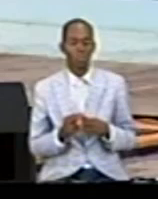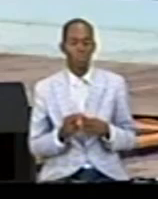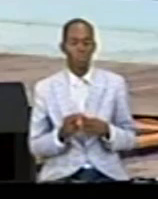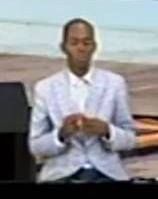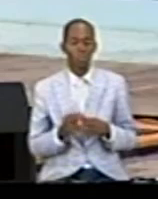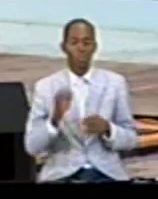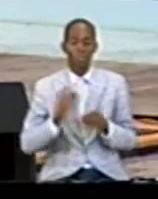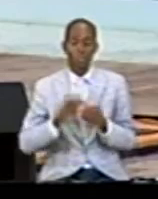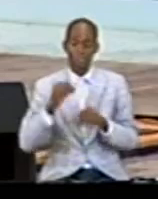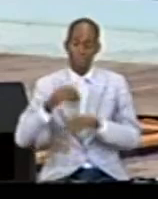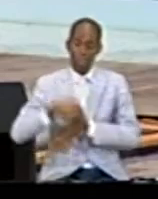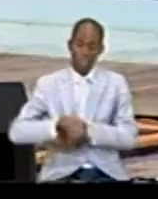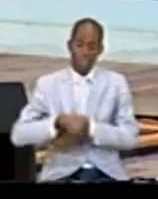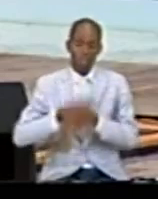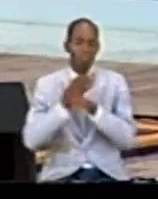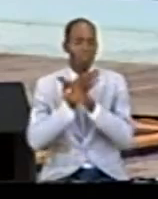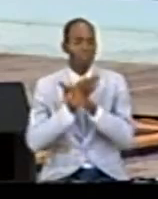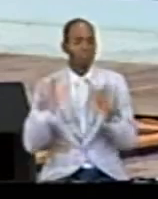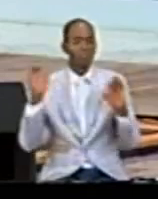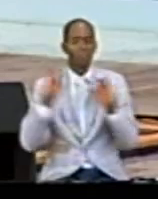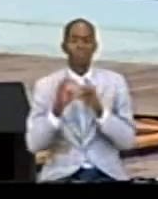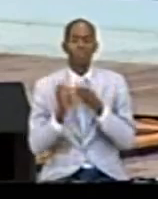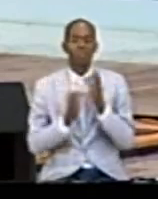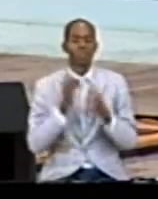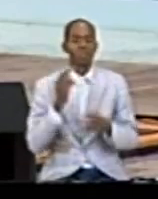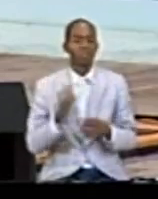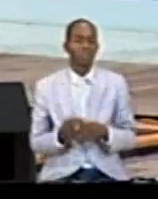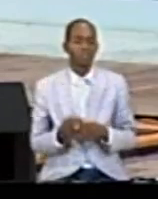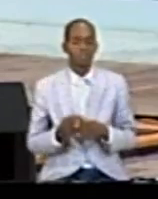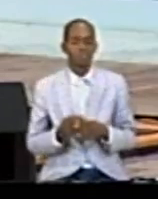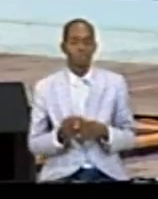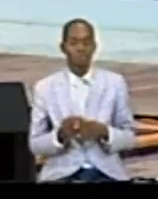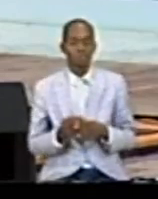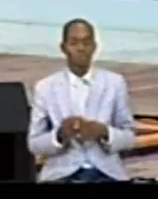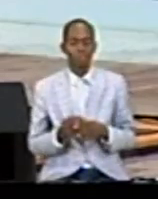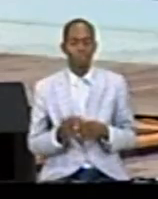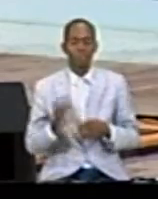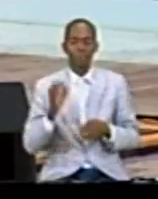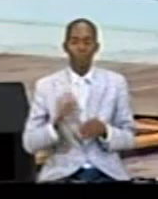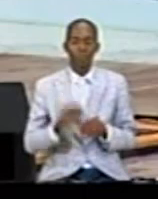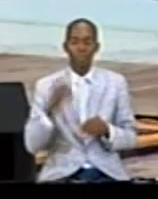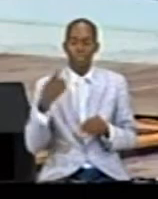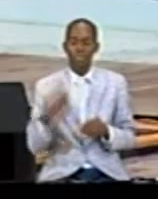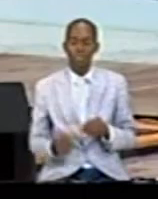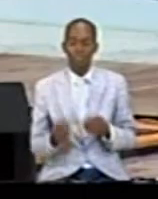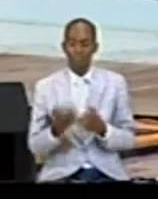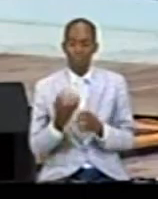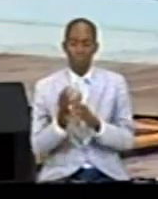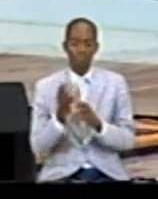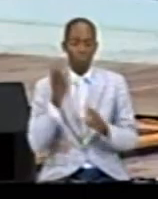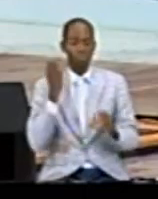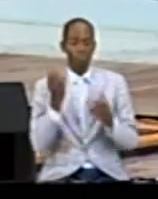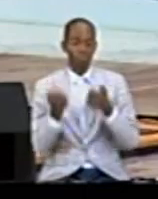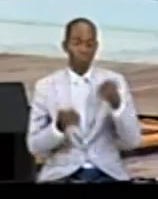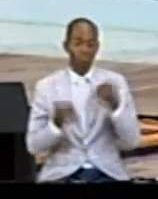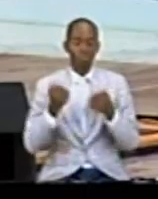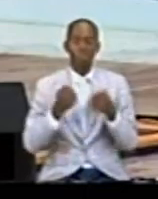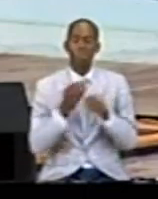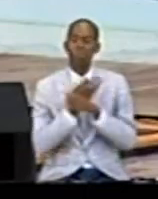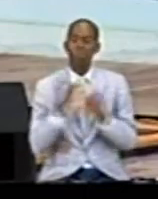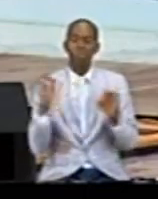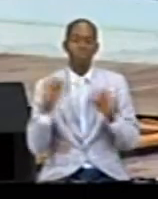In the night, free. In the vehicle, free.